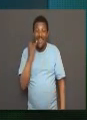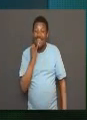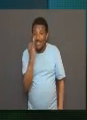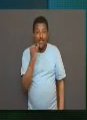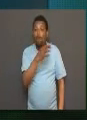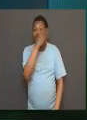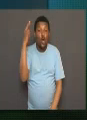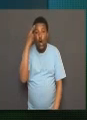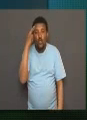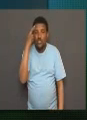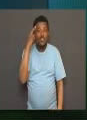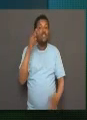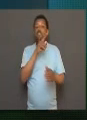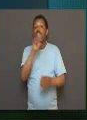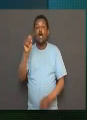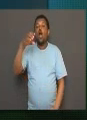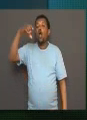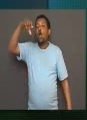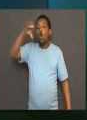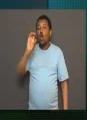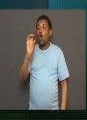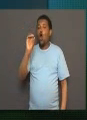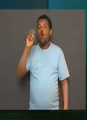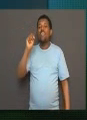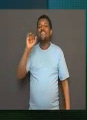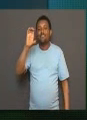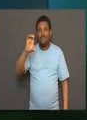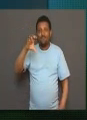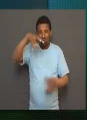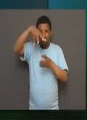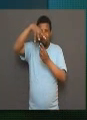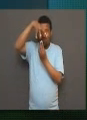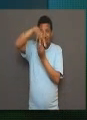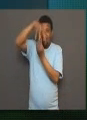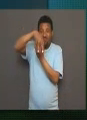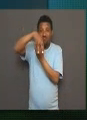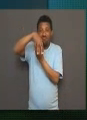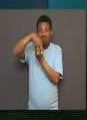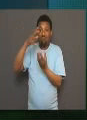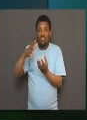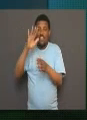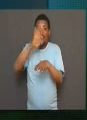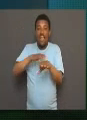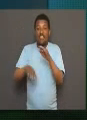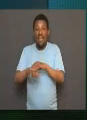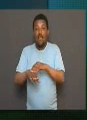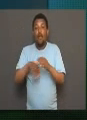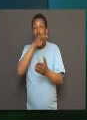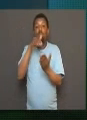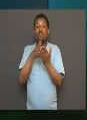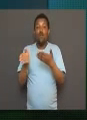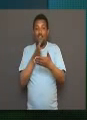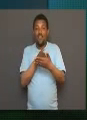conic technique tangents the globe between the equator and the poles.